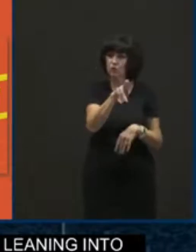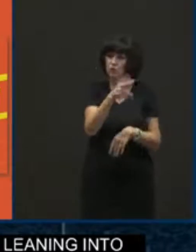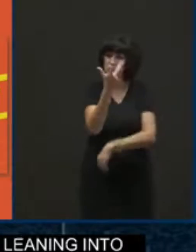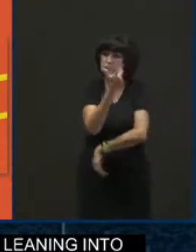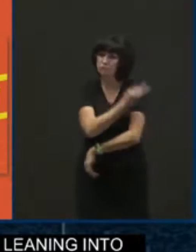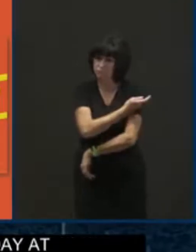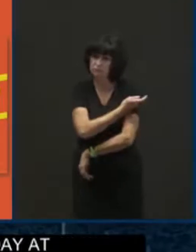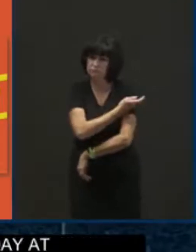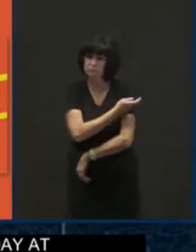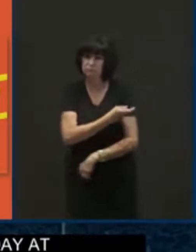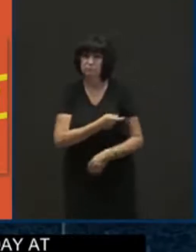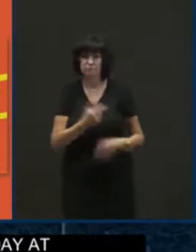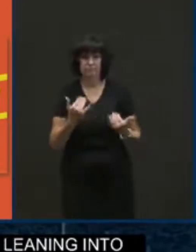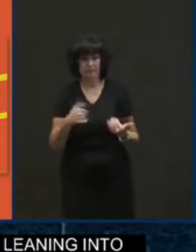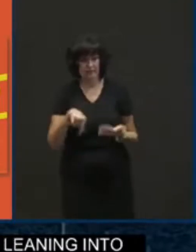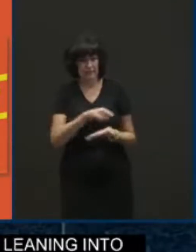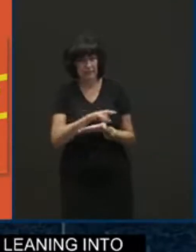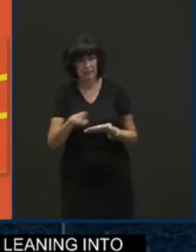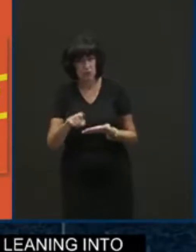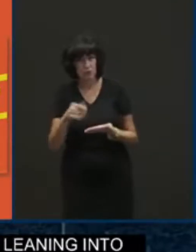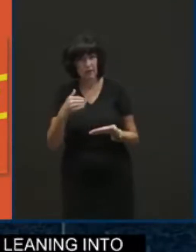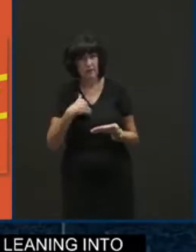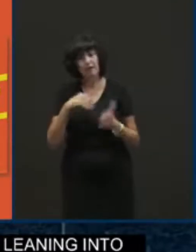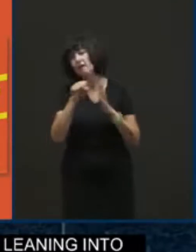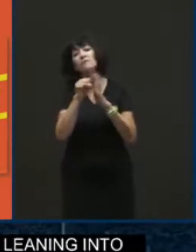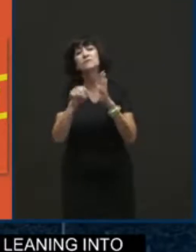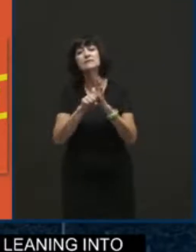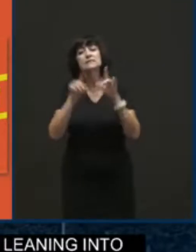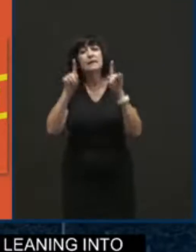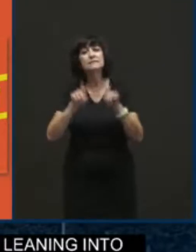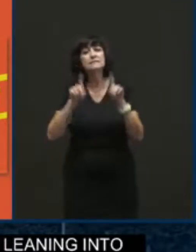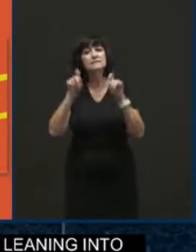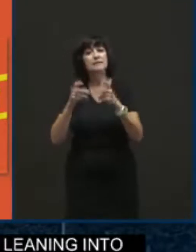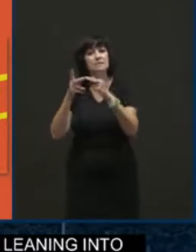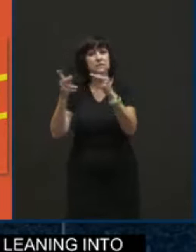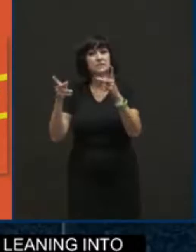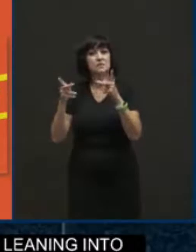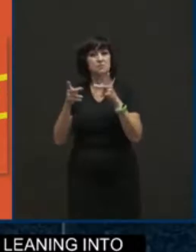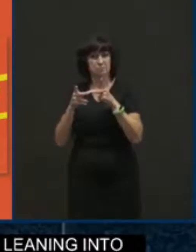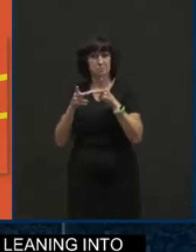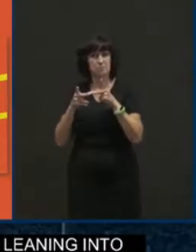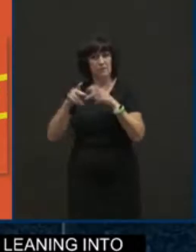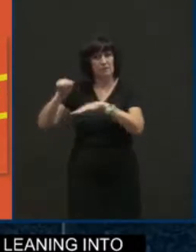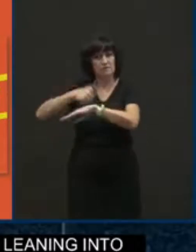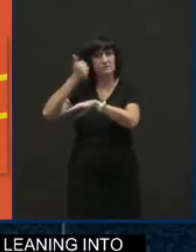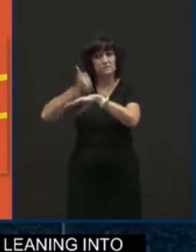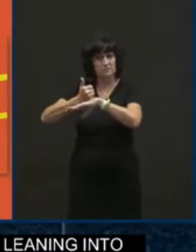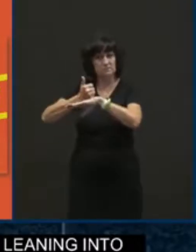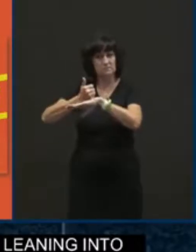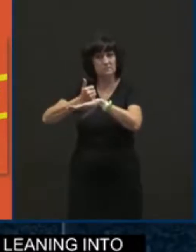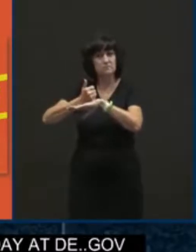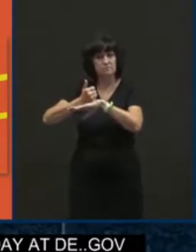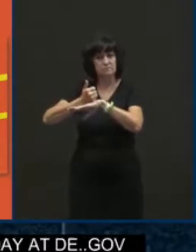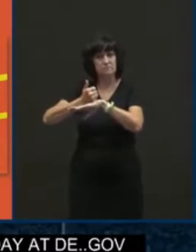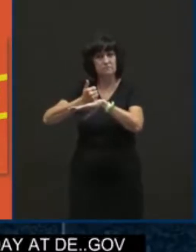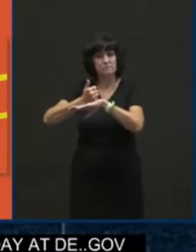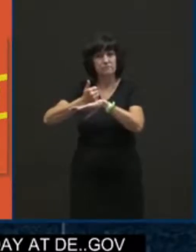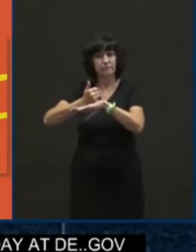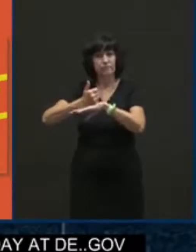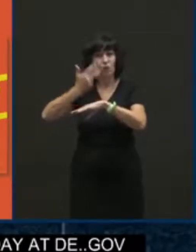a state testing site coming to a parking lot,